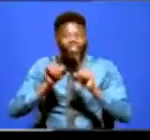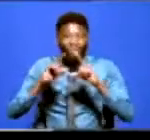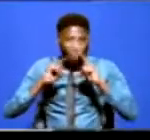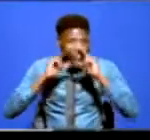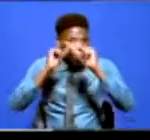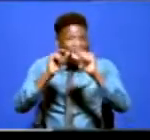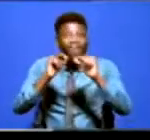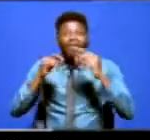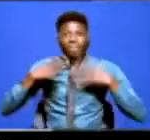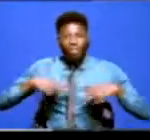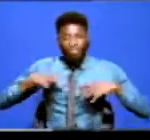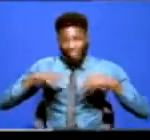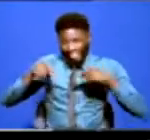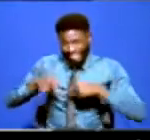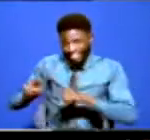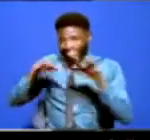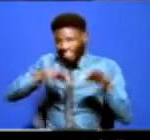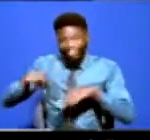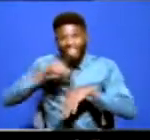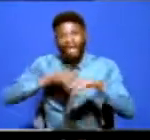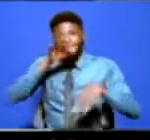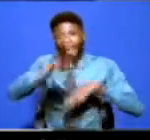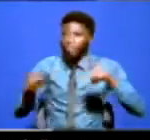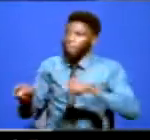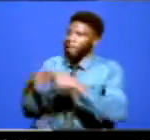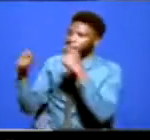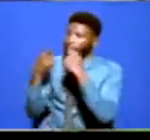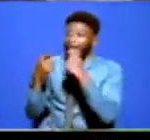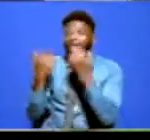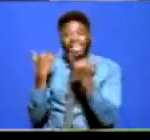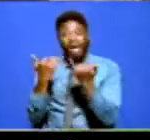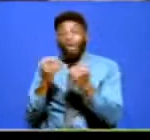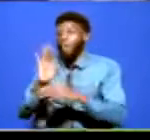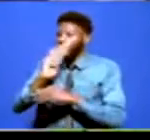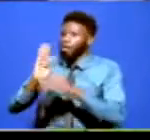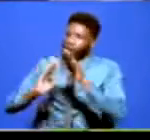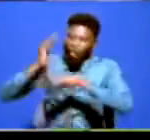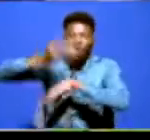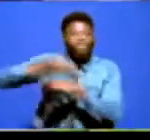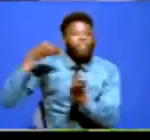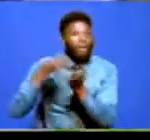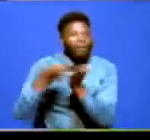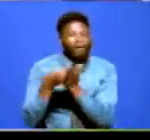of human-wildlife conflict is running into billions of shillings.